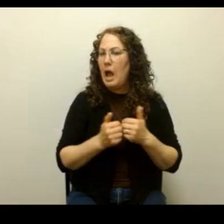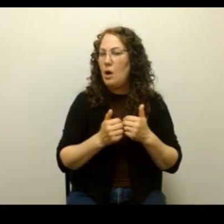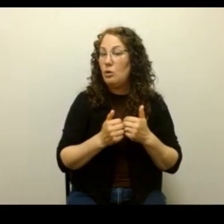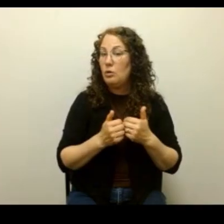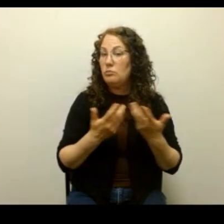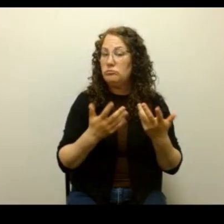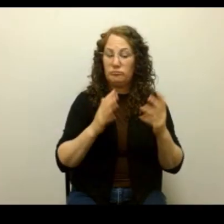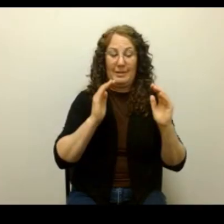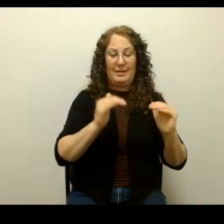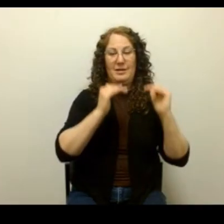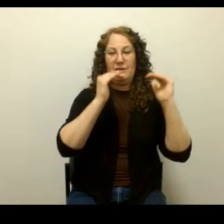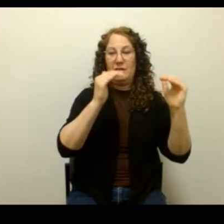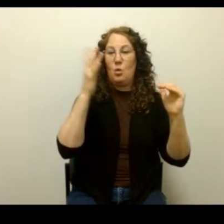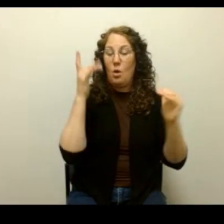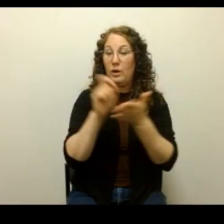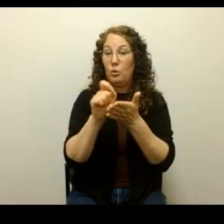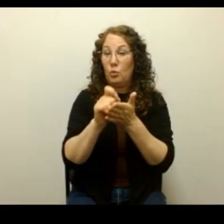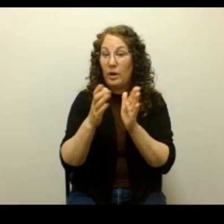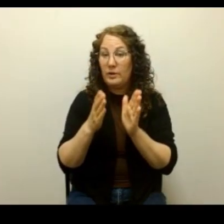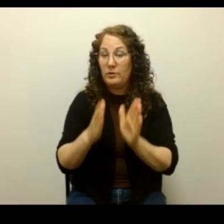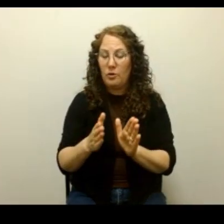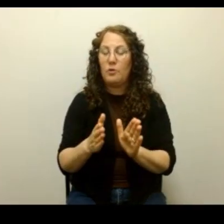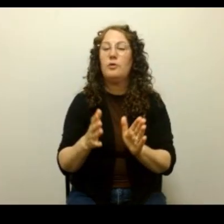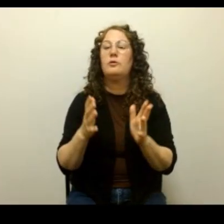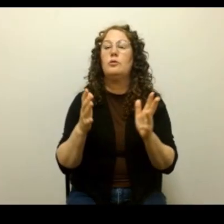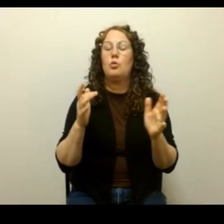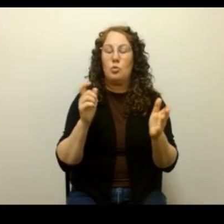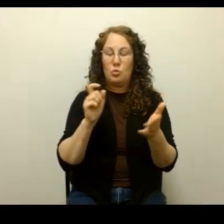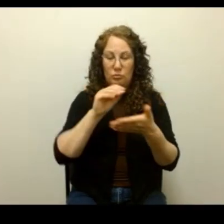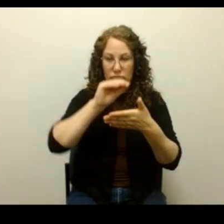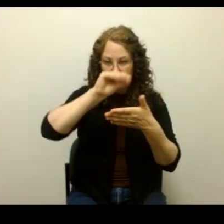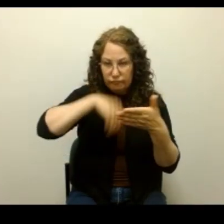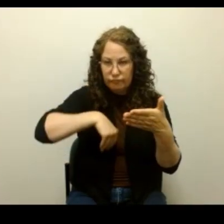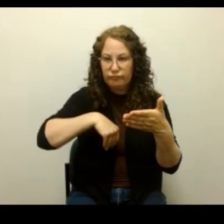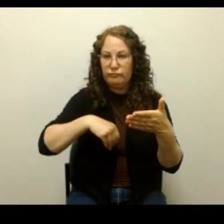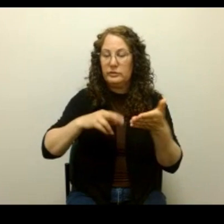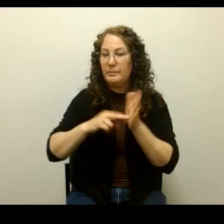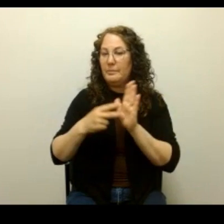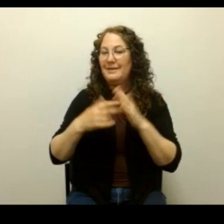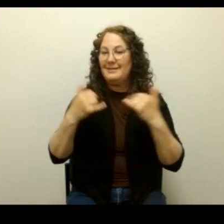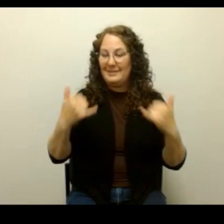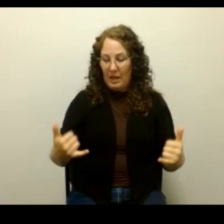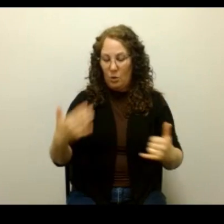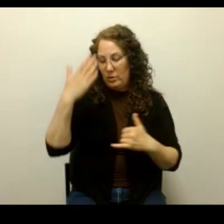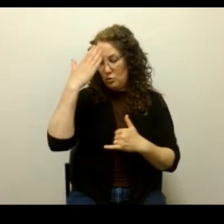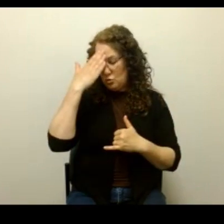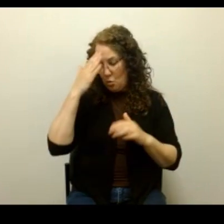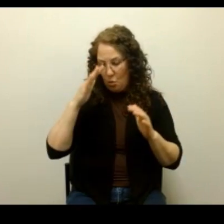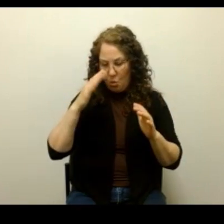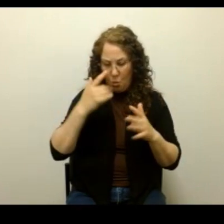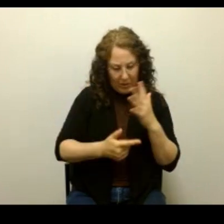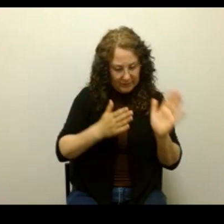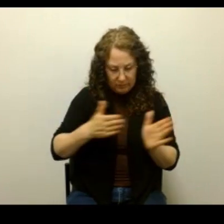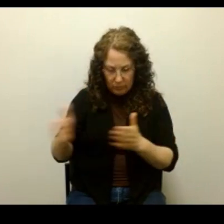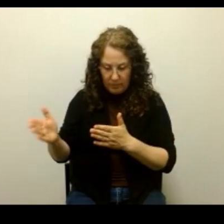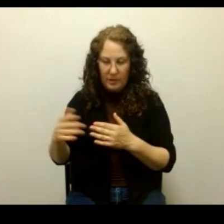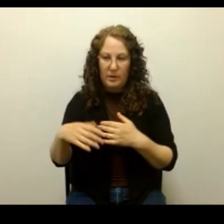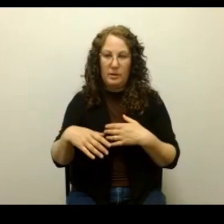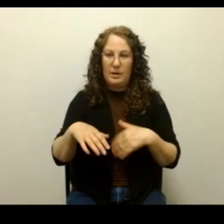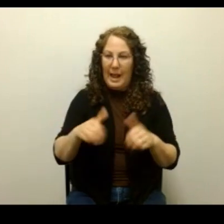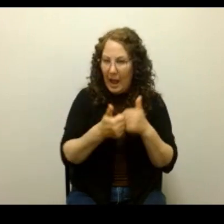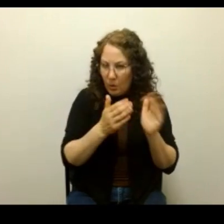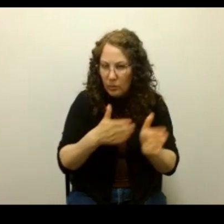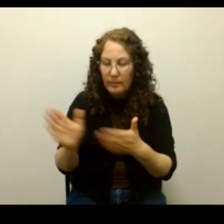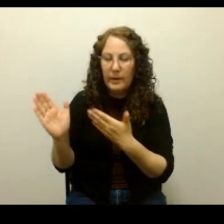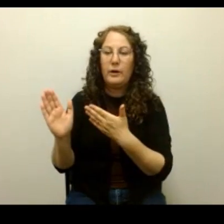the writer has written there. Now they know what to prepare for, how to prepare for